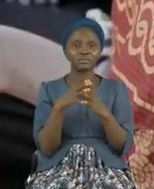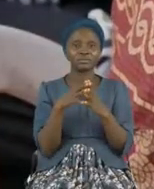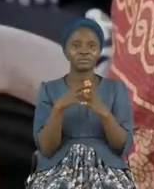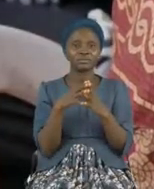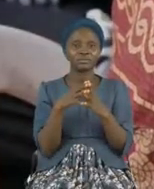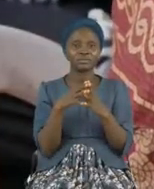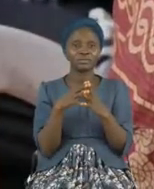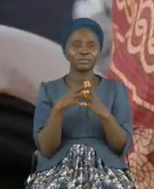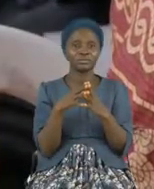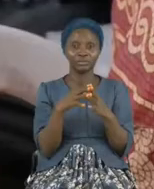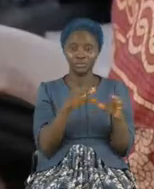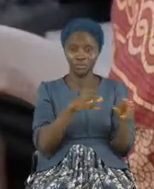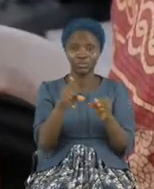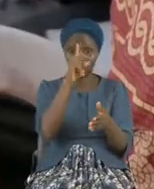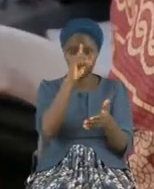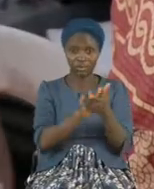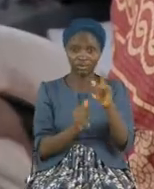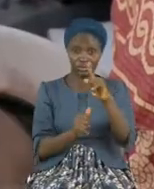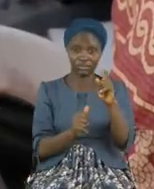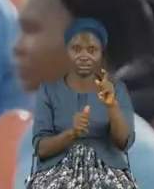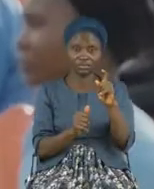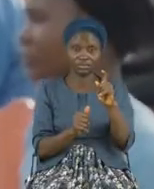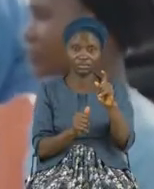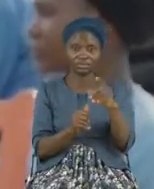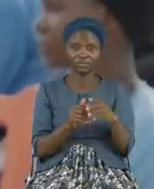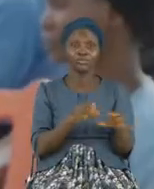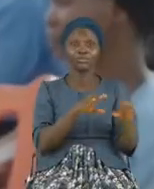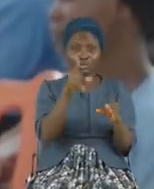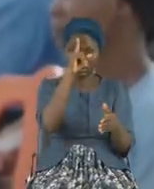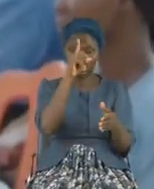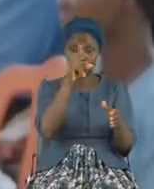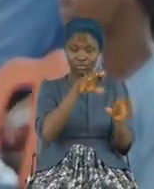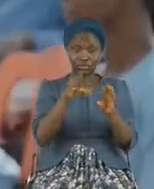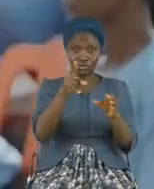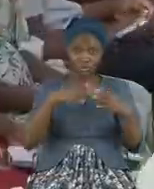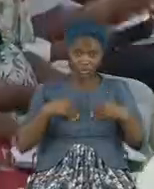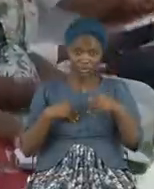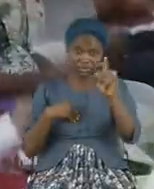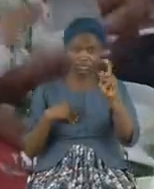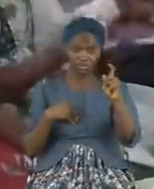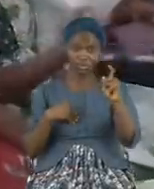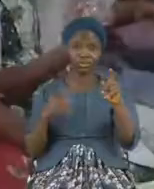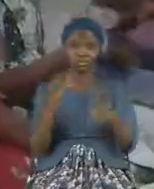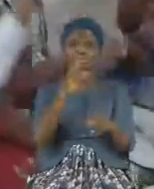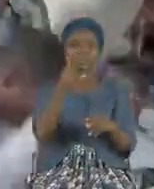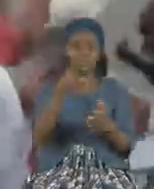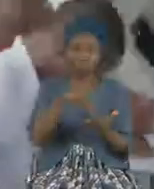Do you believe? Do you accept? Where are you? Stand